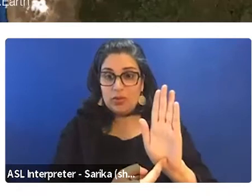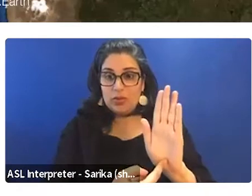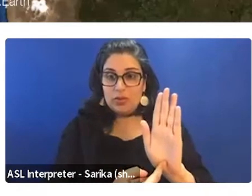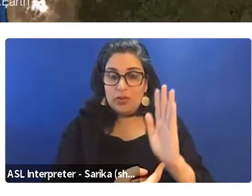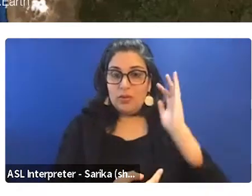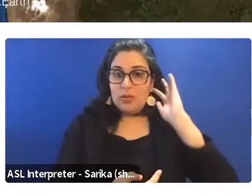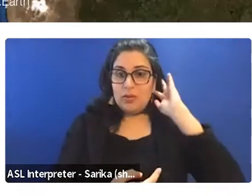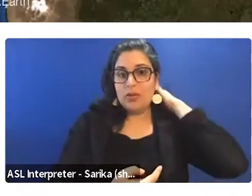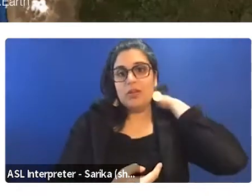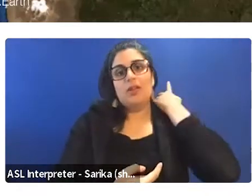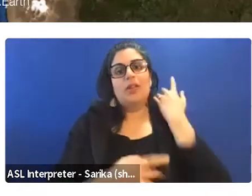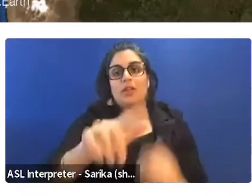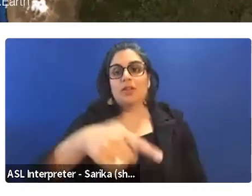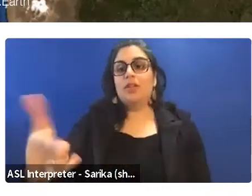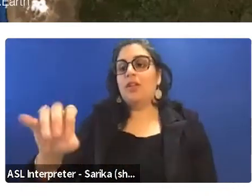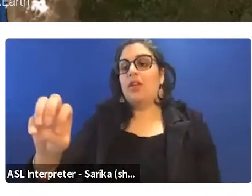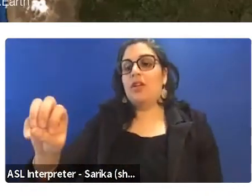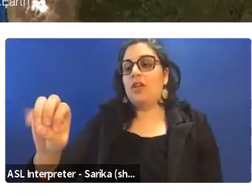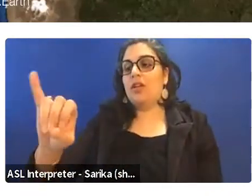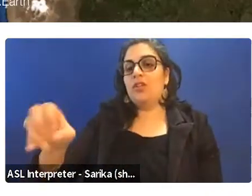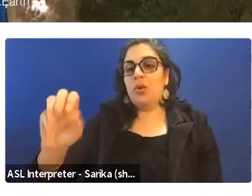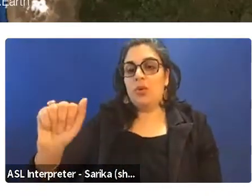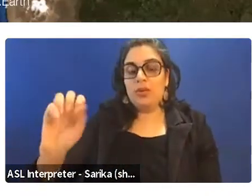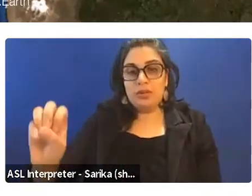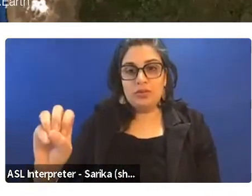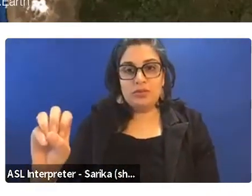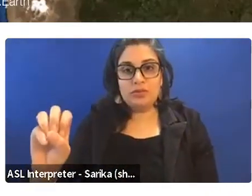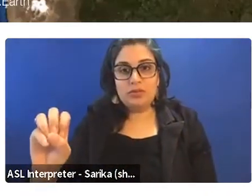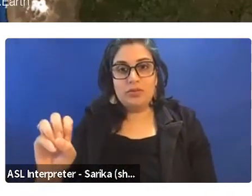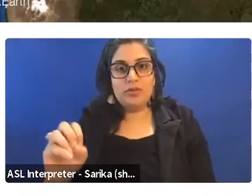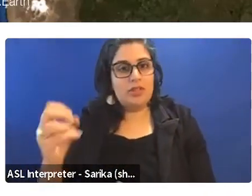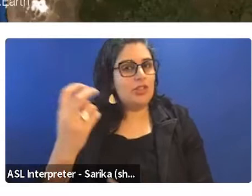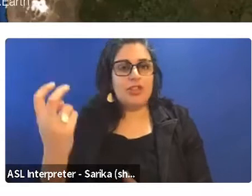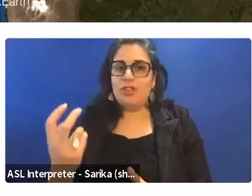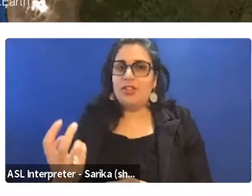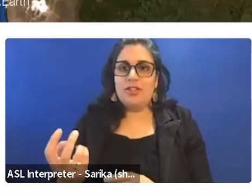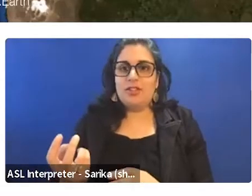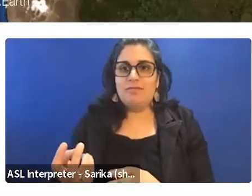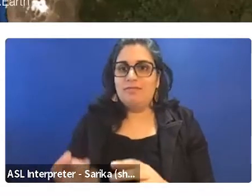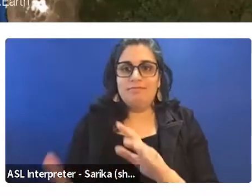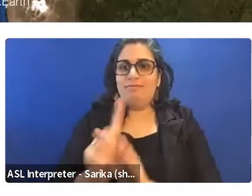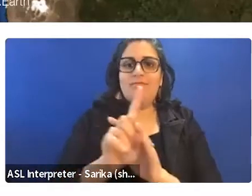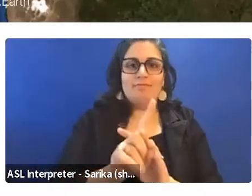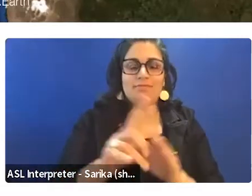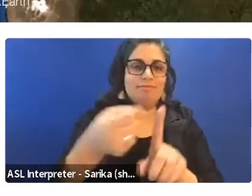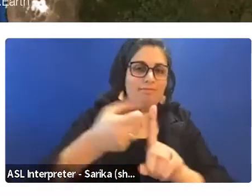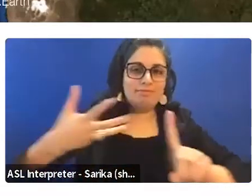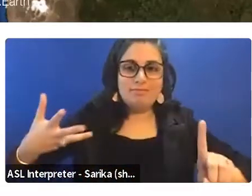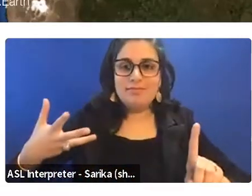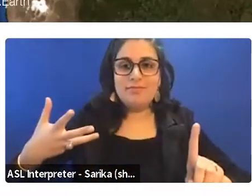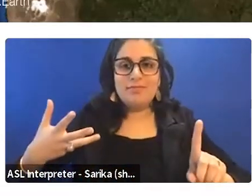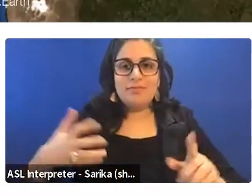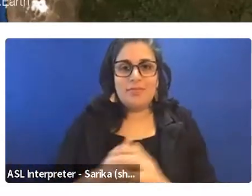the floor to Joao to just jump in as I slide through these different slides and to tell us a little bit